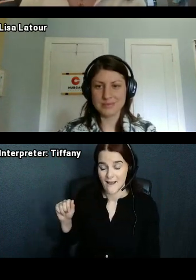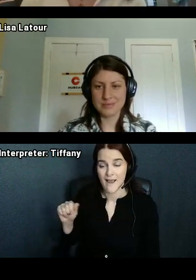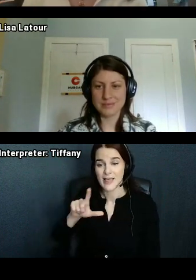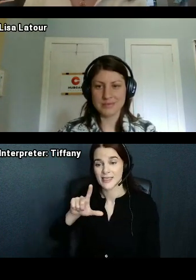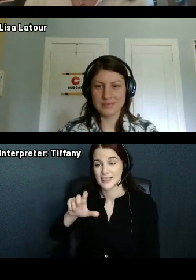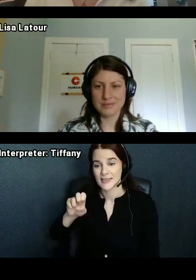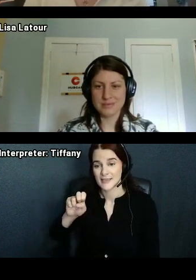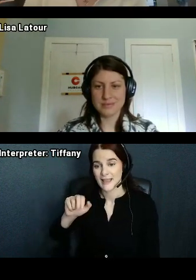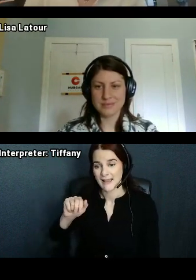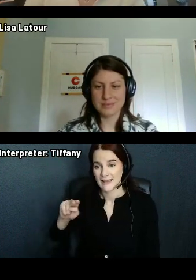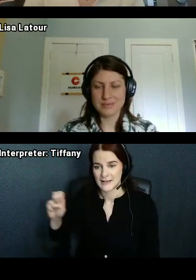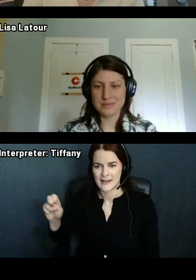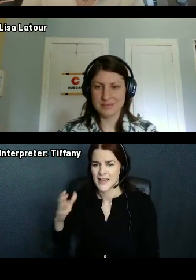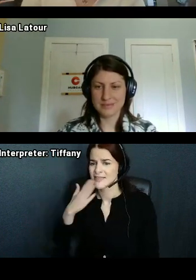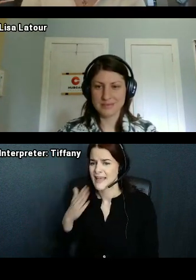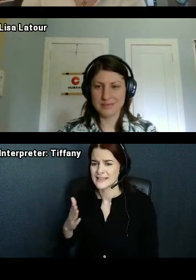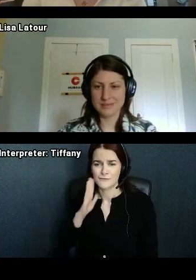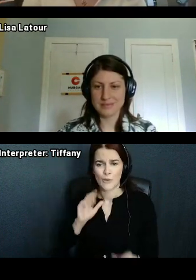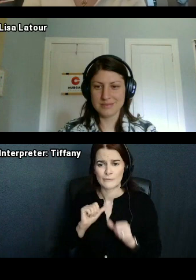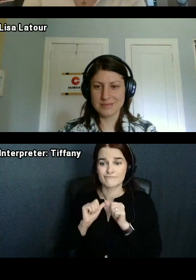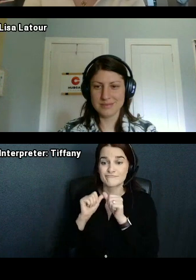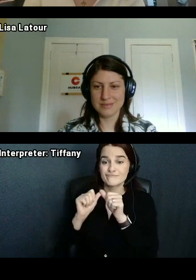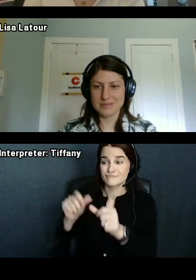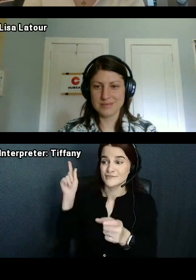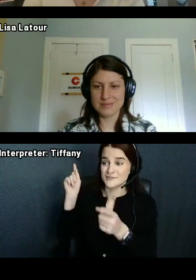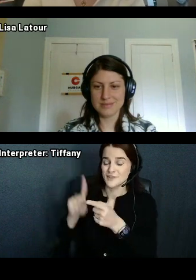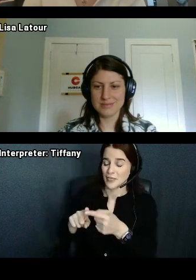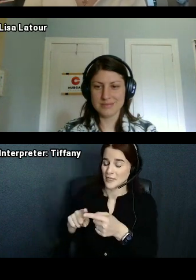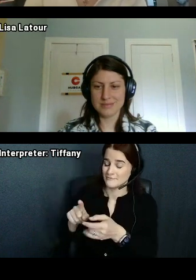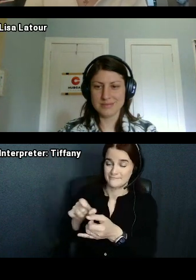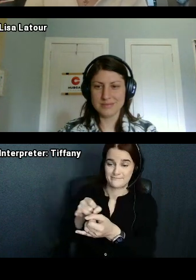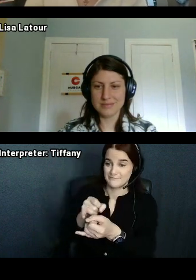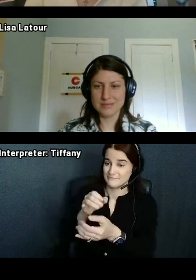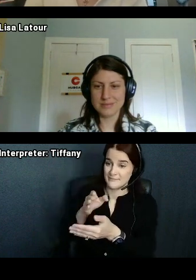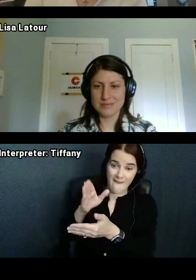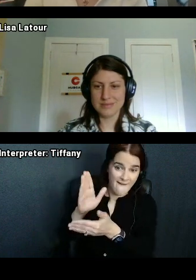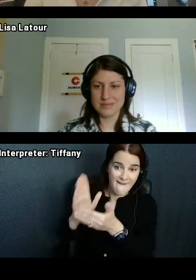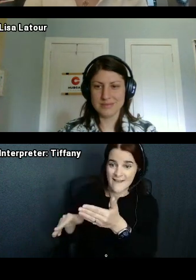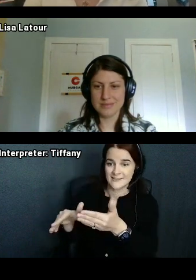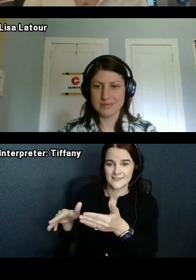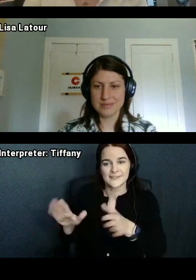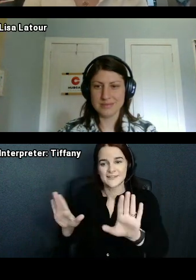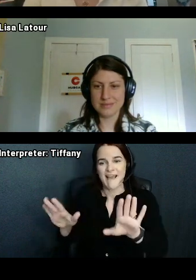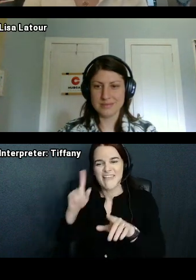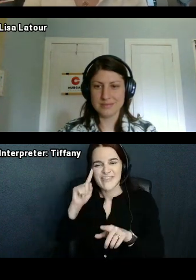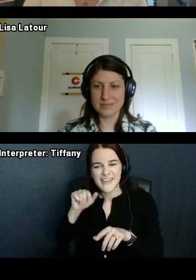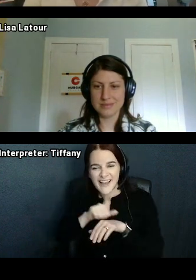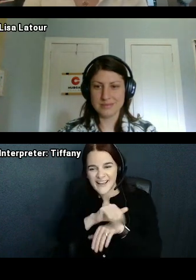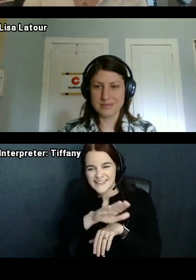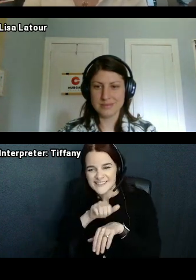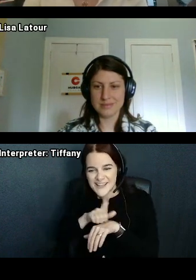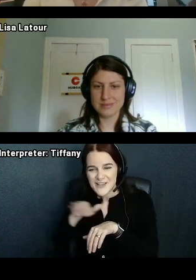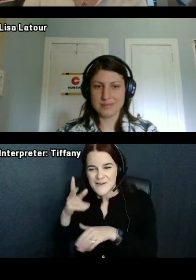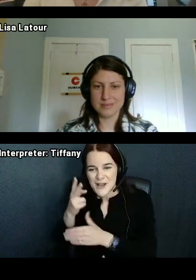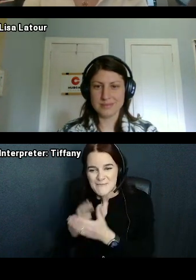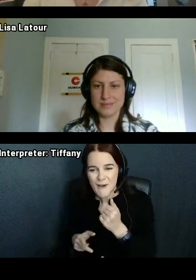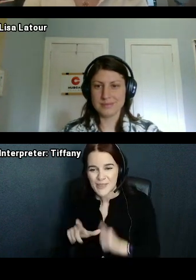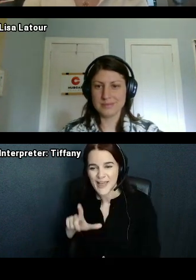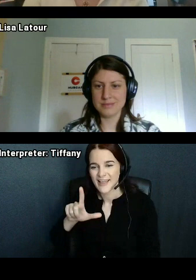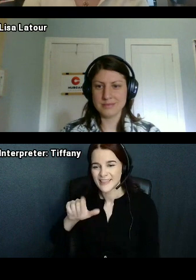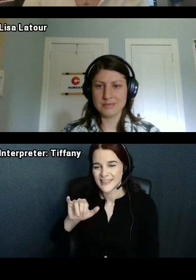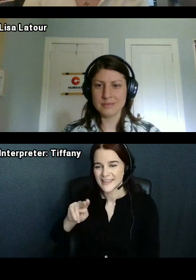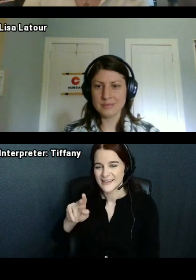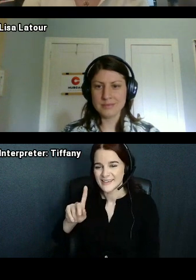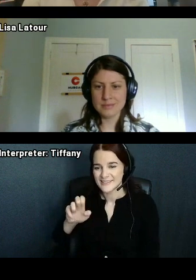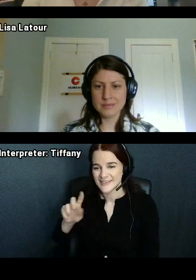and hanging on right till the very end. I think I actually sent both of you guys LinkedIn invites while we were on.